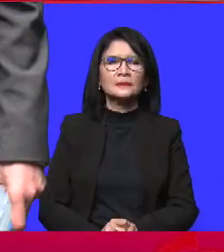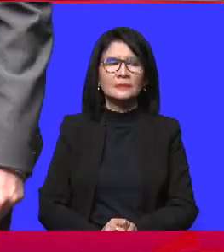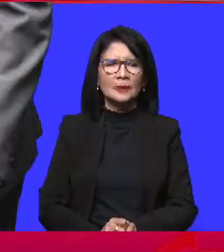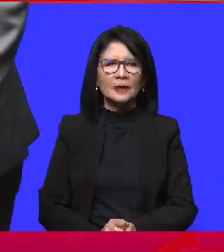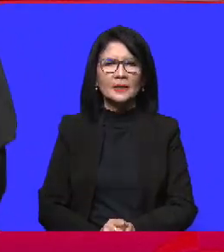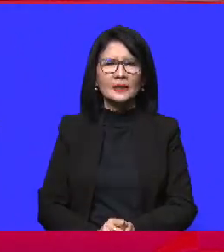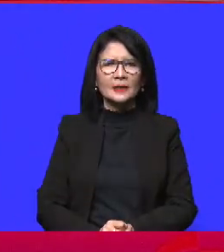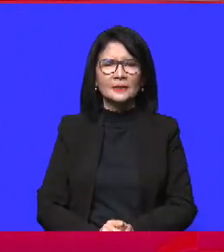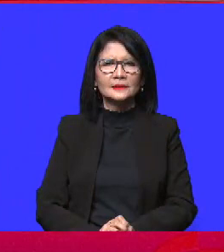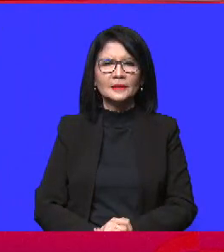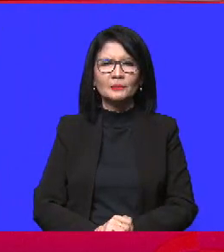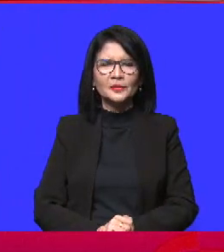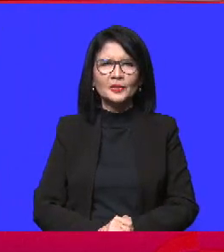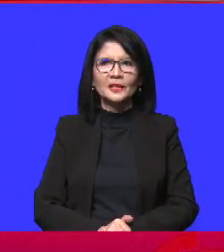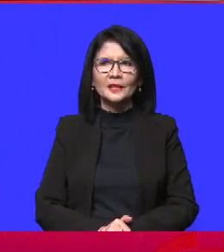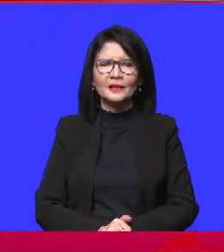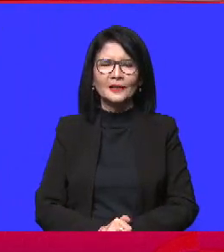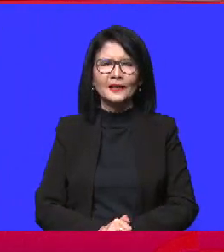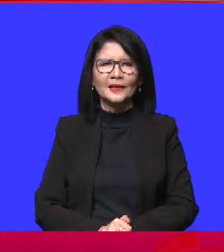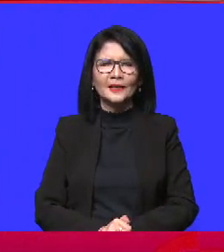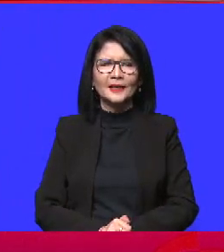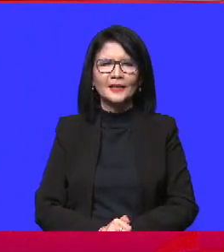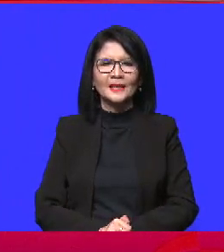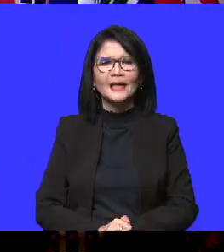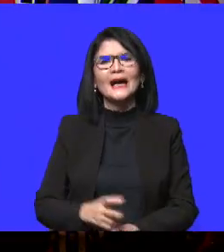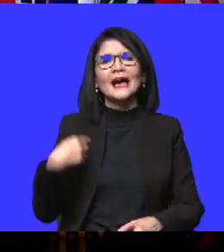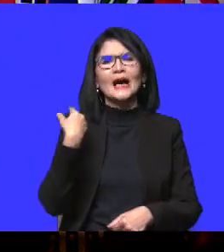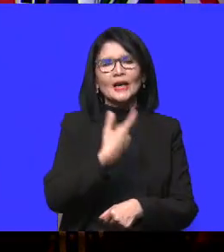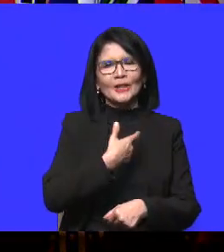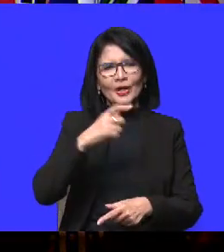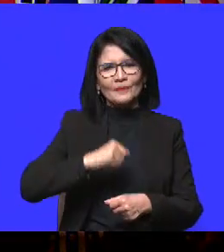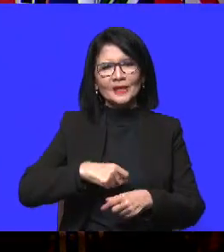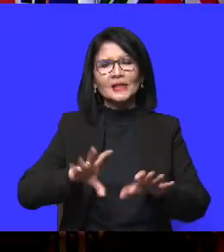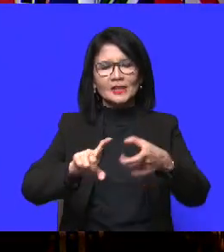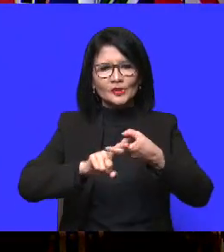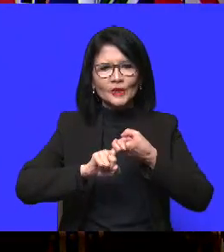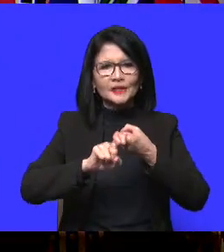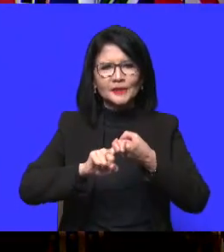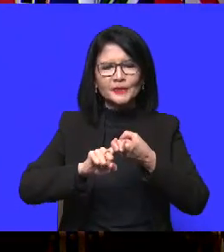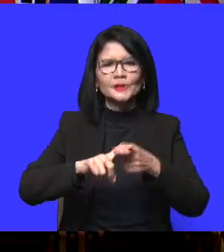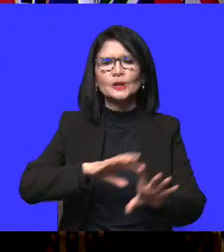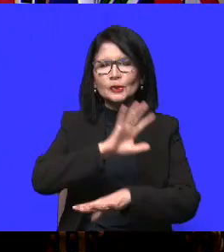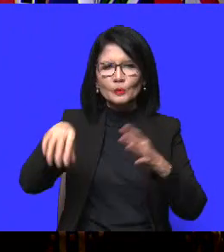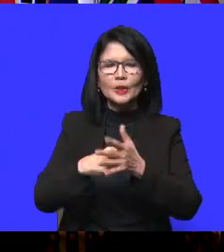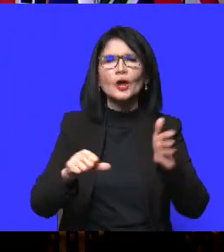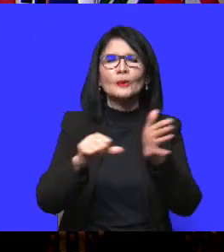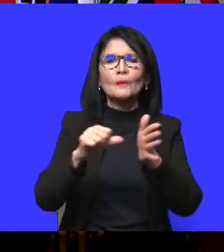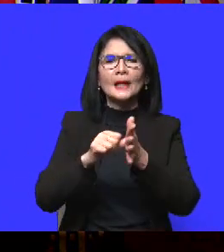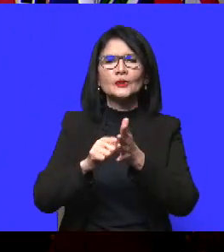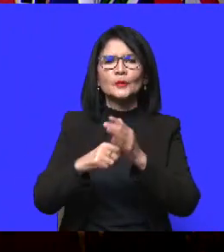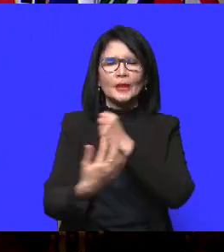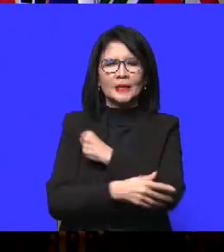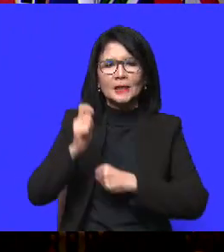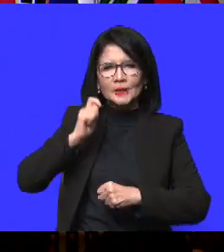billion tons of agricultural goods to the world. Via the EU solidarity lanes, we have managed to help Ukraine